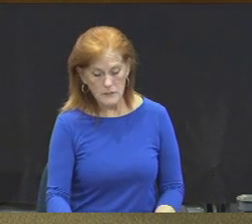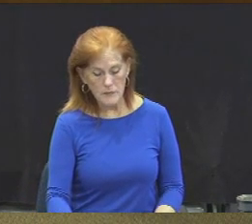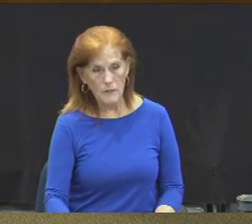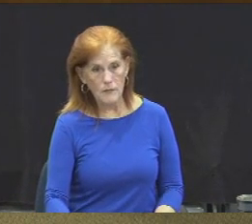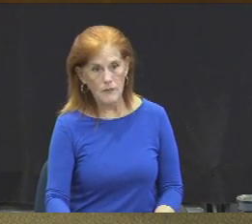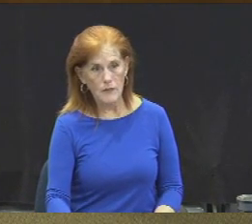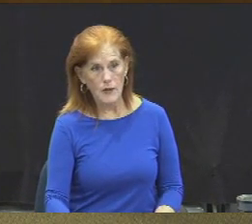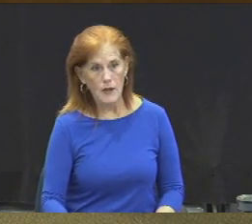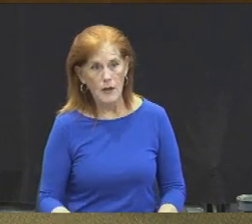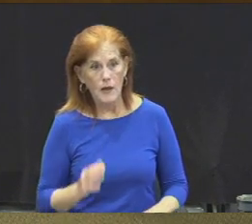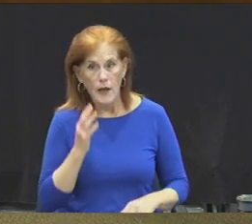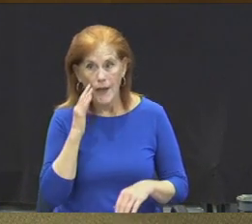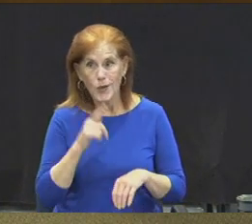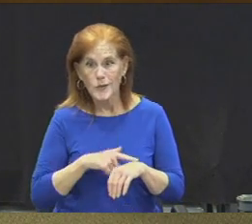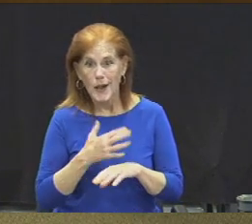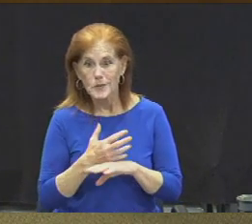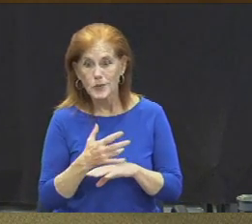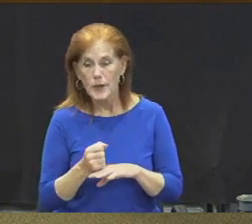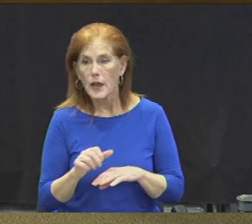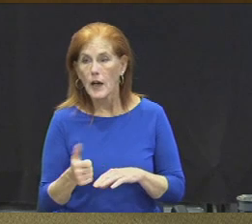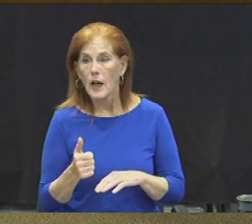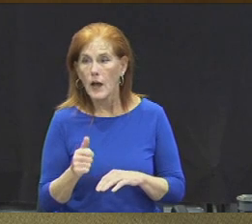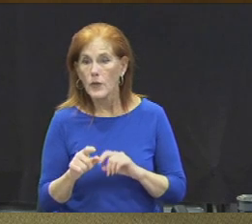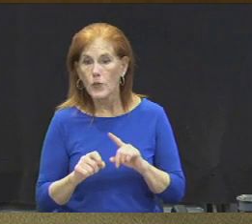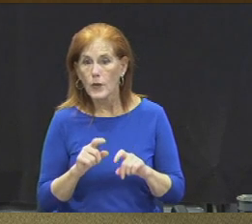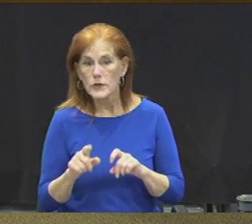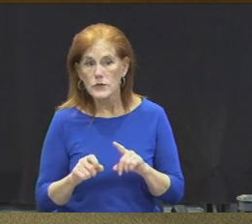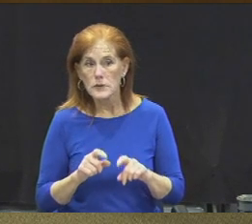I know your time is short. Other questions?